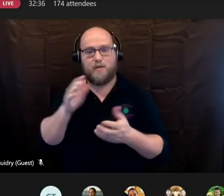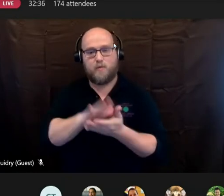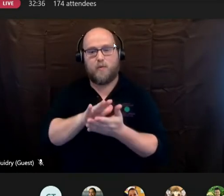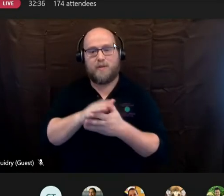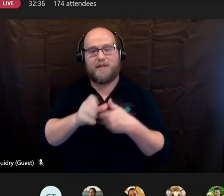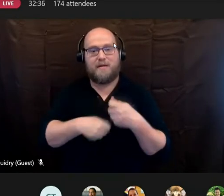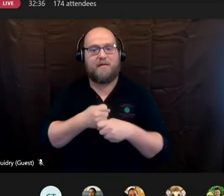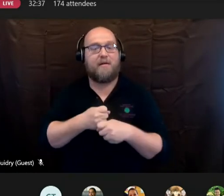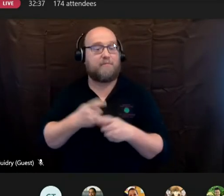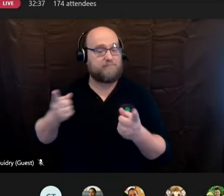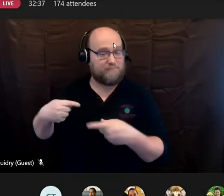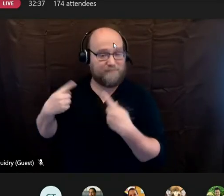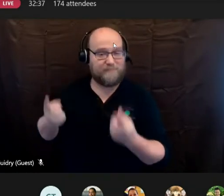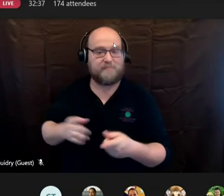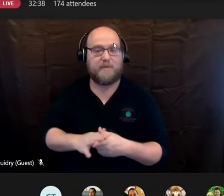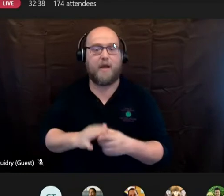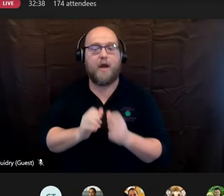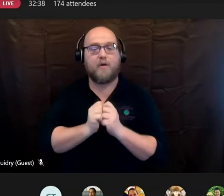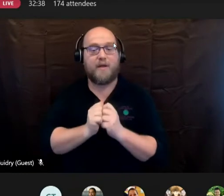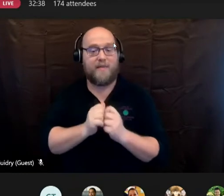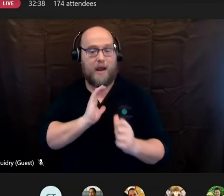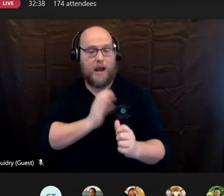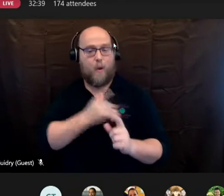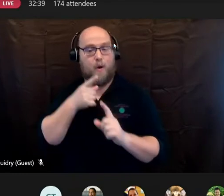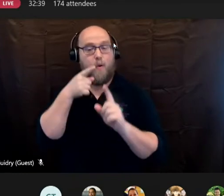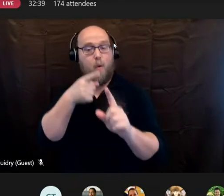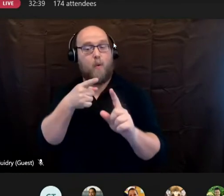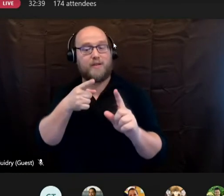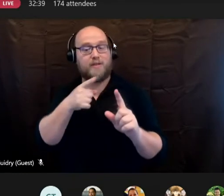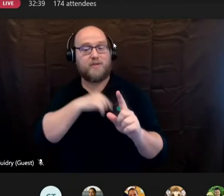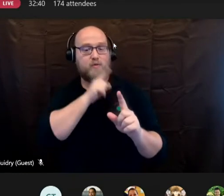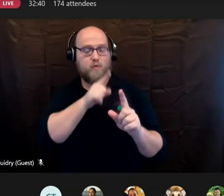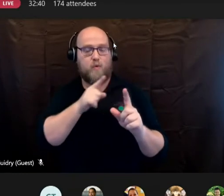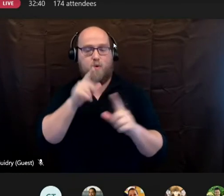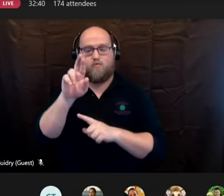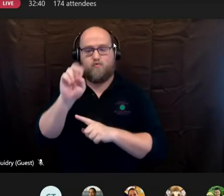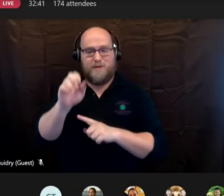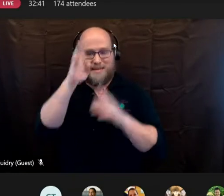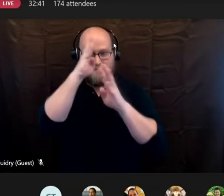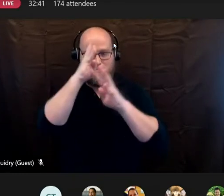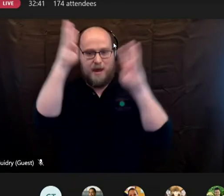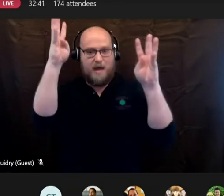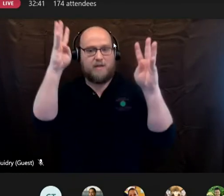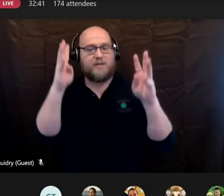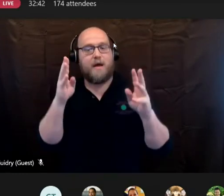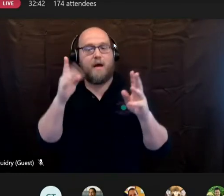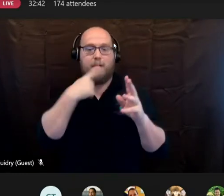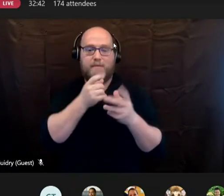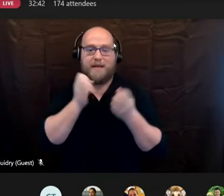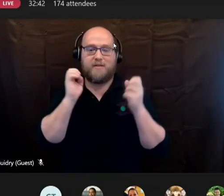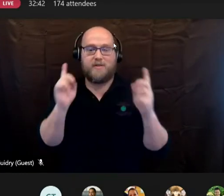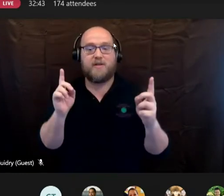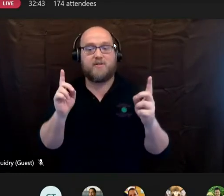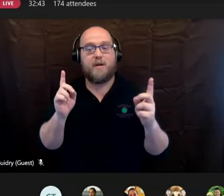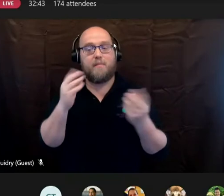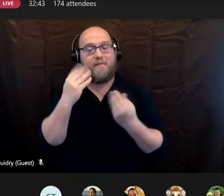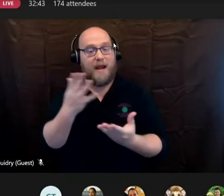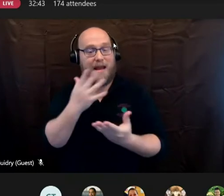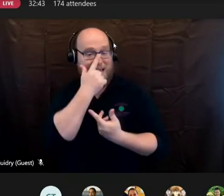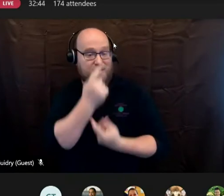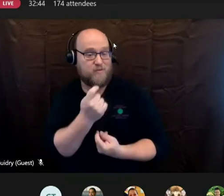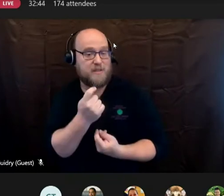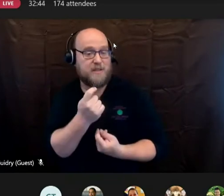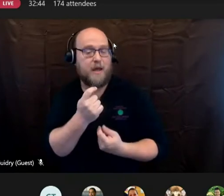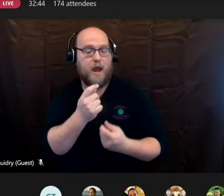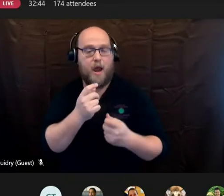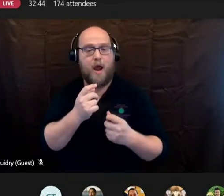interesting, rigorous, and culturally responsive learning. A public education that empowers all of our students to realize their